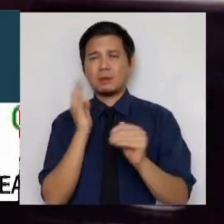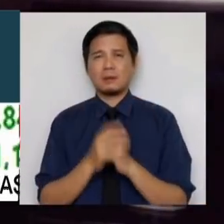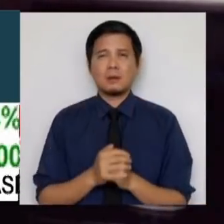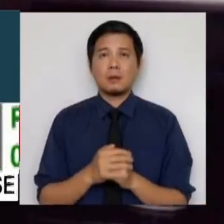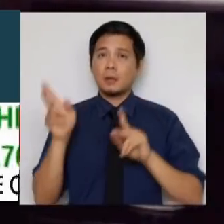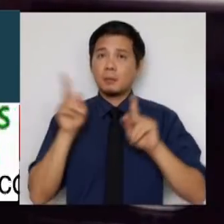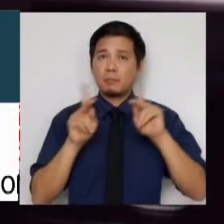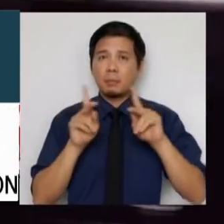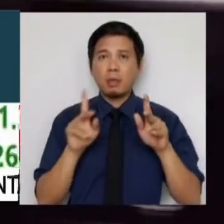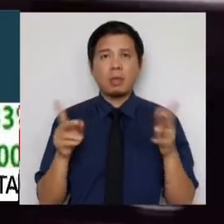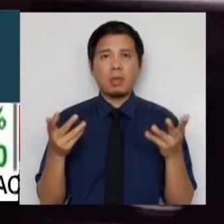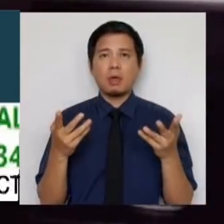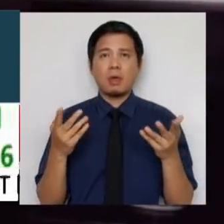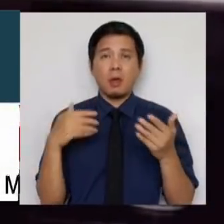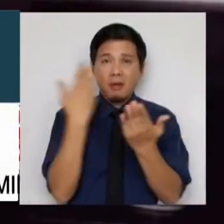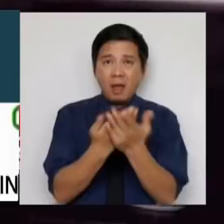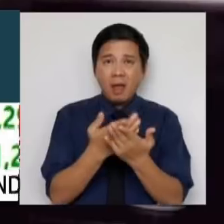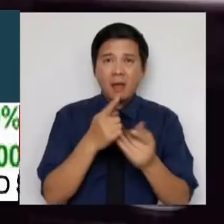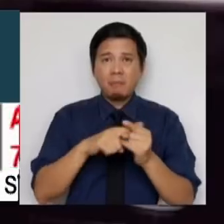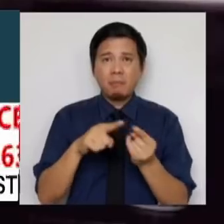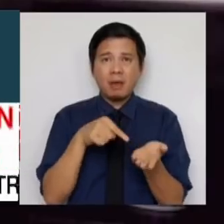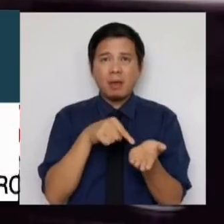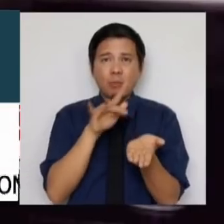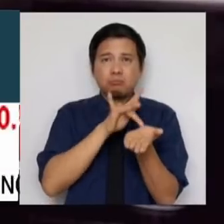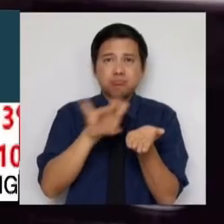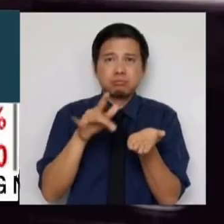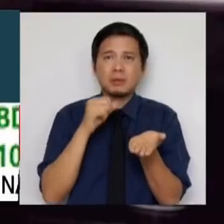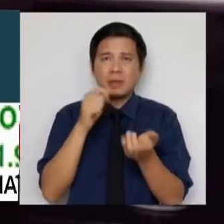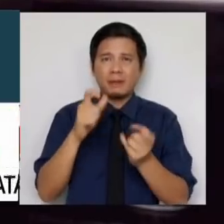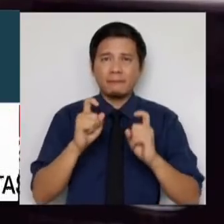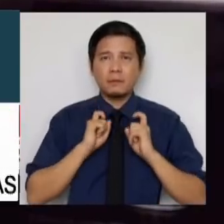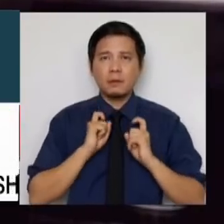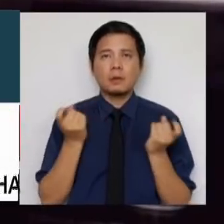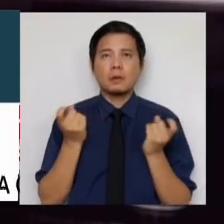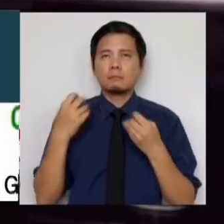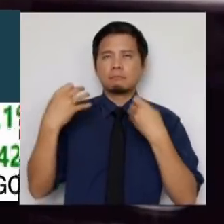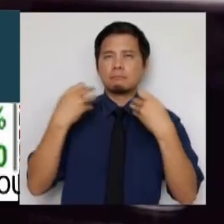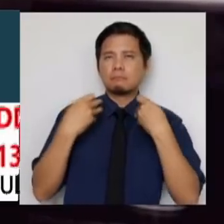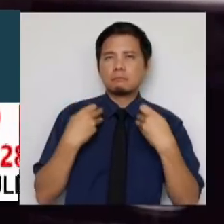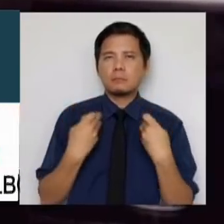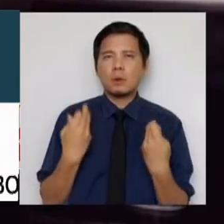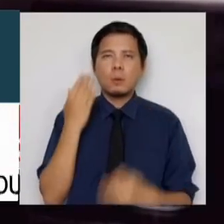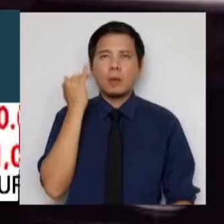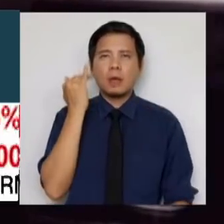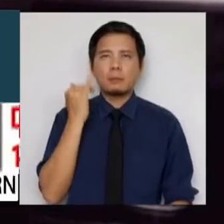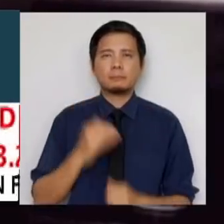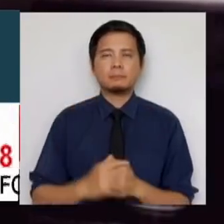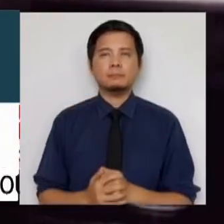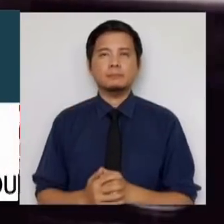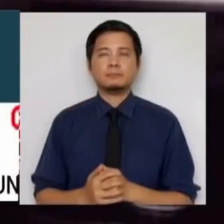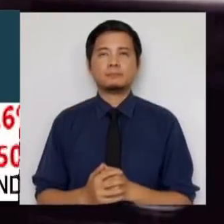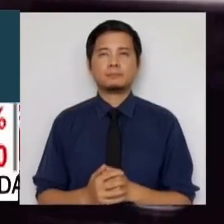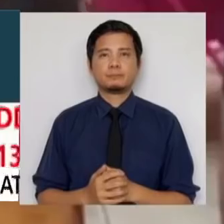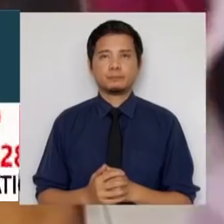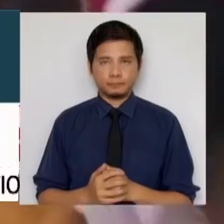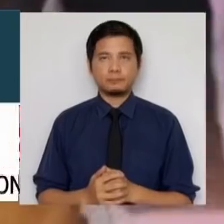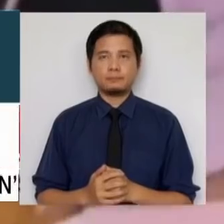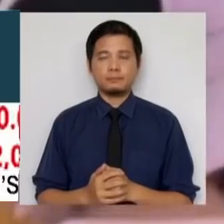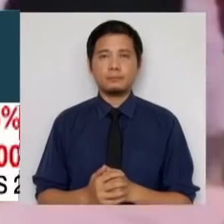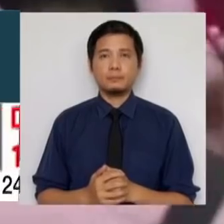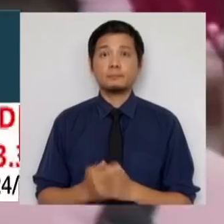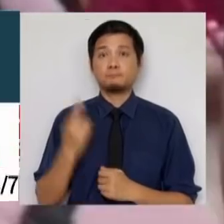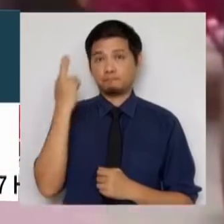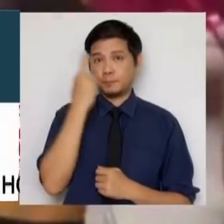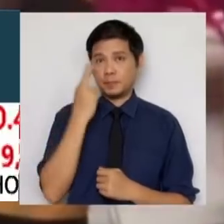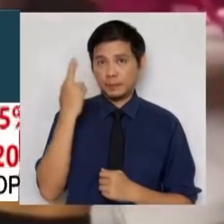coming out empty-handed. What's the explanation for the mismanagement, Mayor? Well, the way I see it is that,